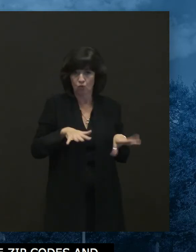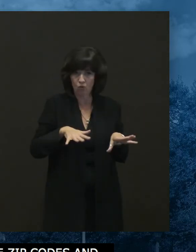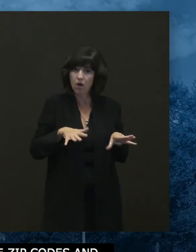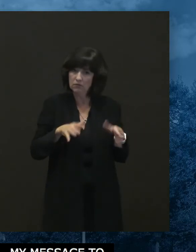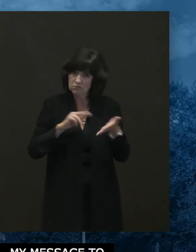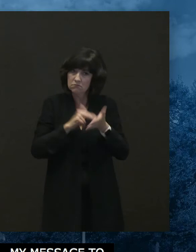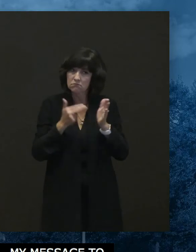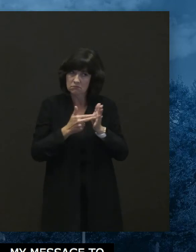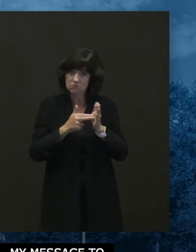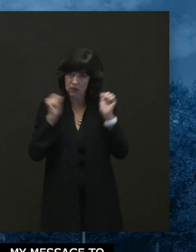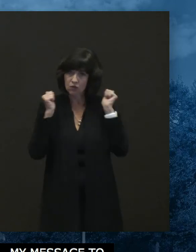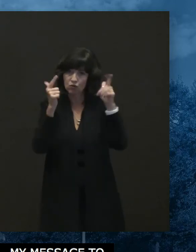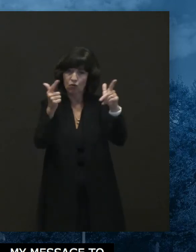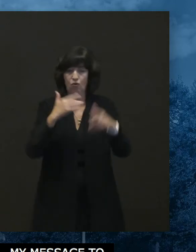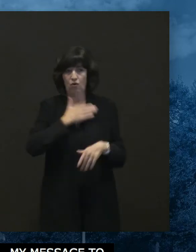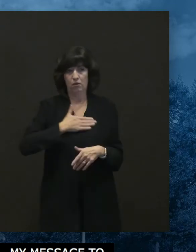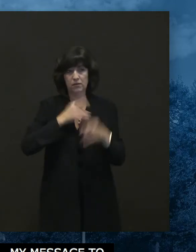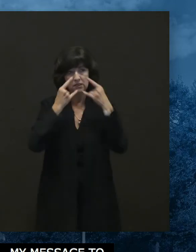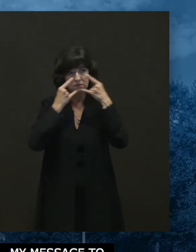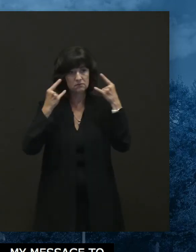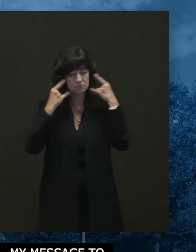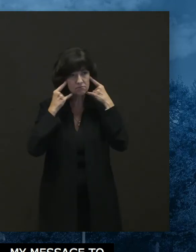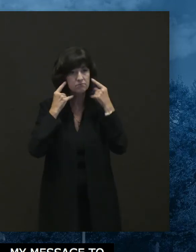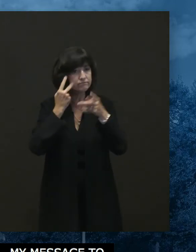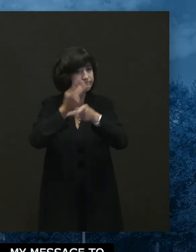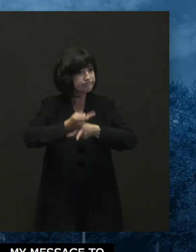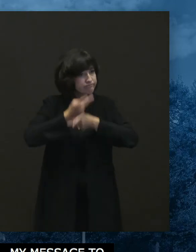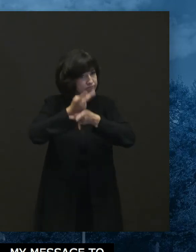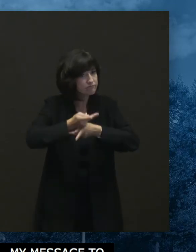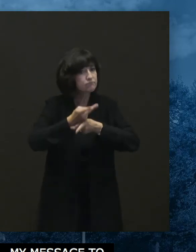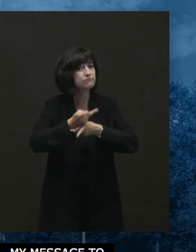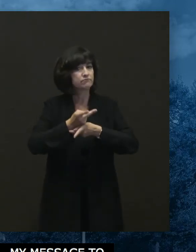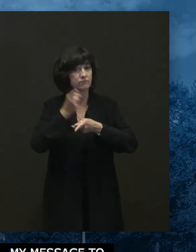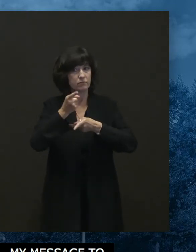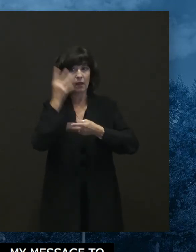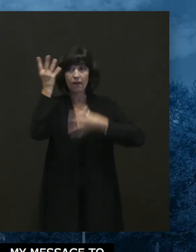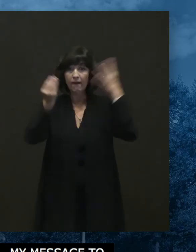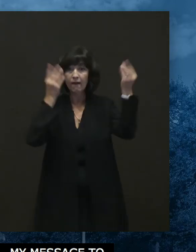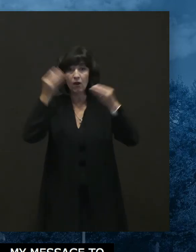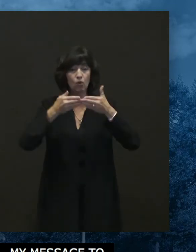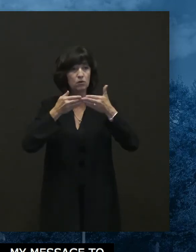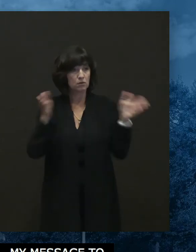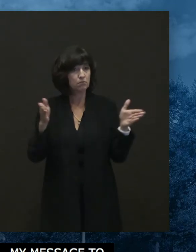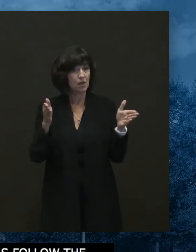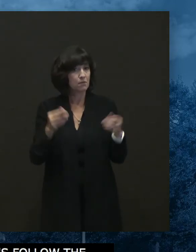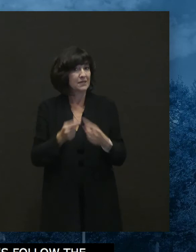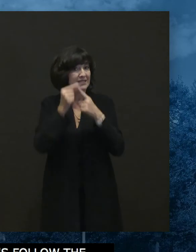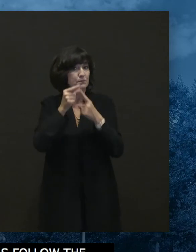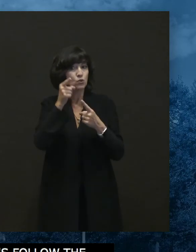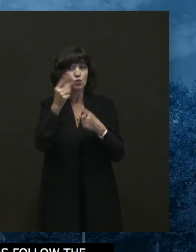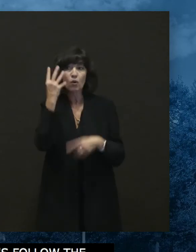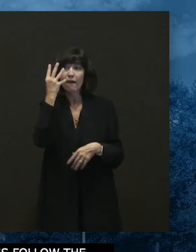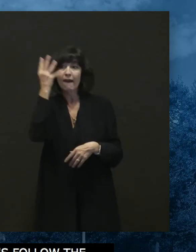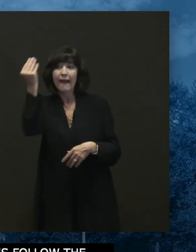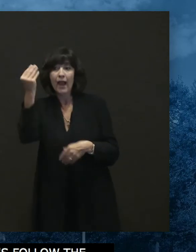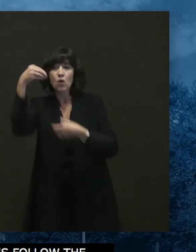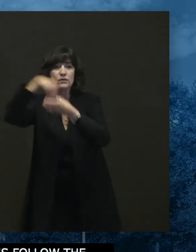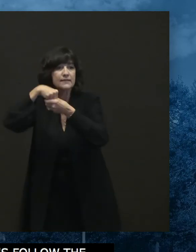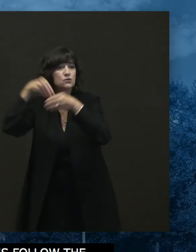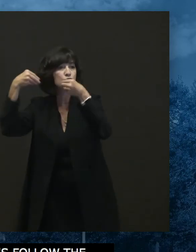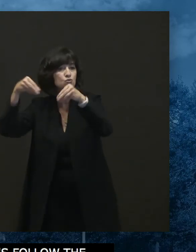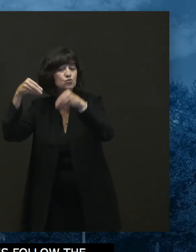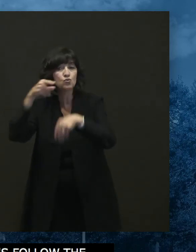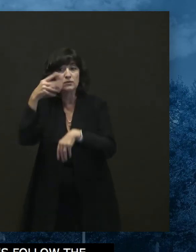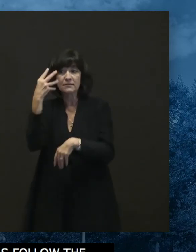particular. And let's be careful in public settings, particularly indoors, at the stores, at